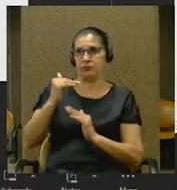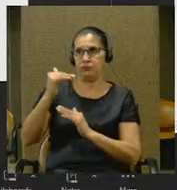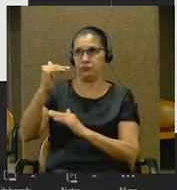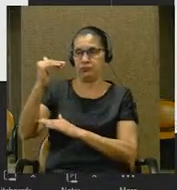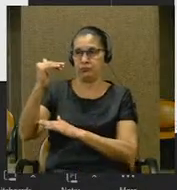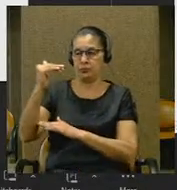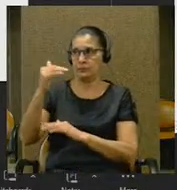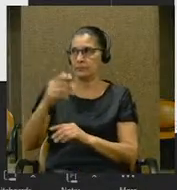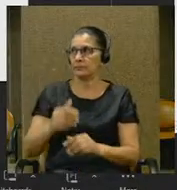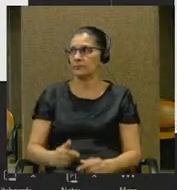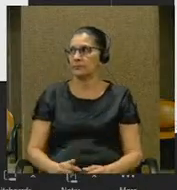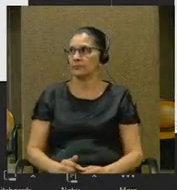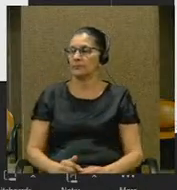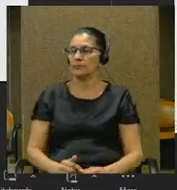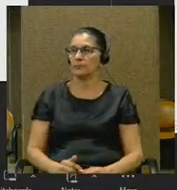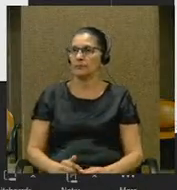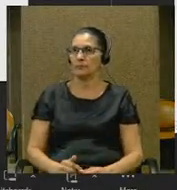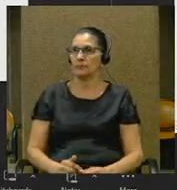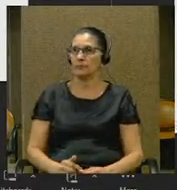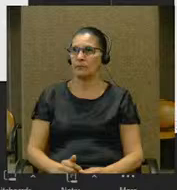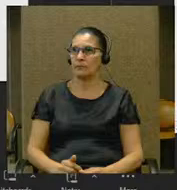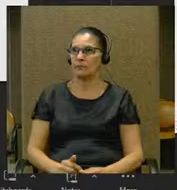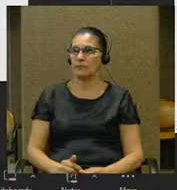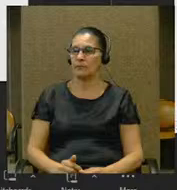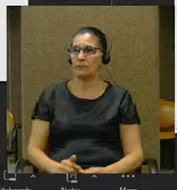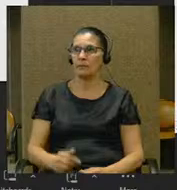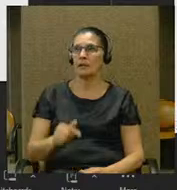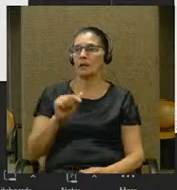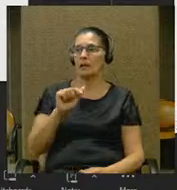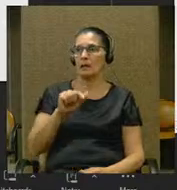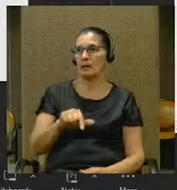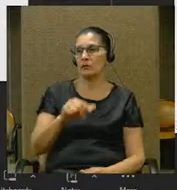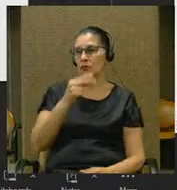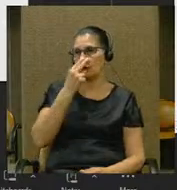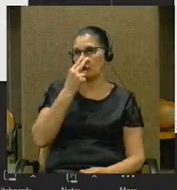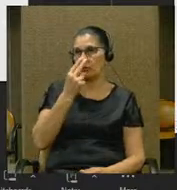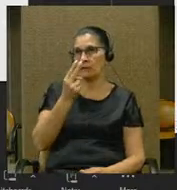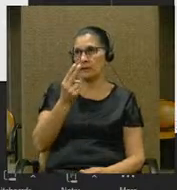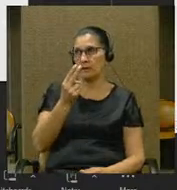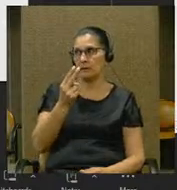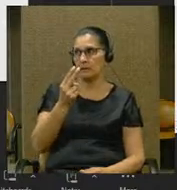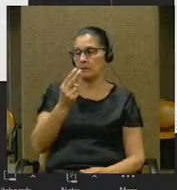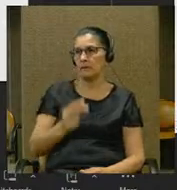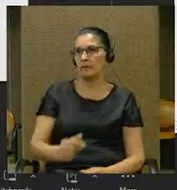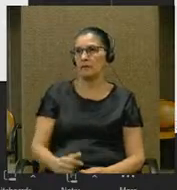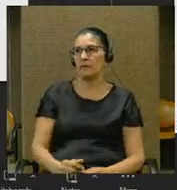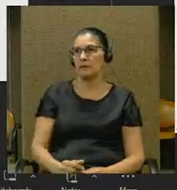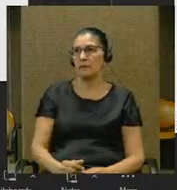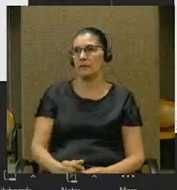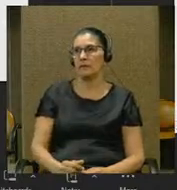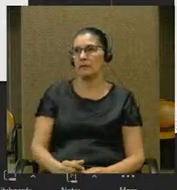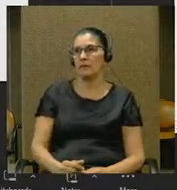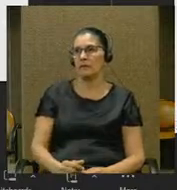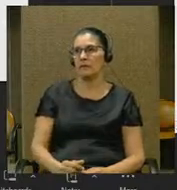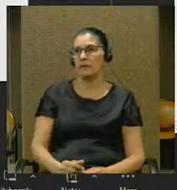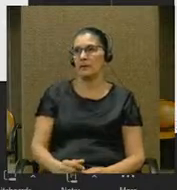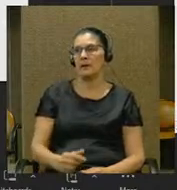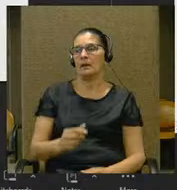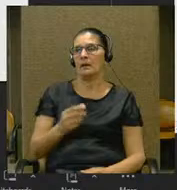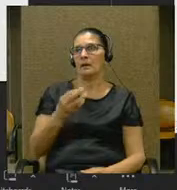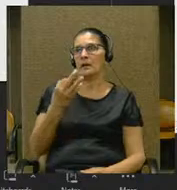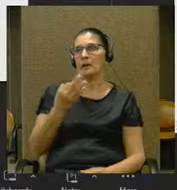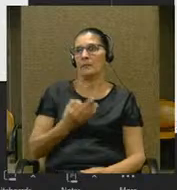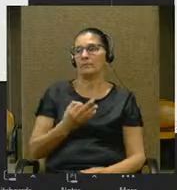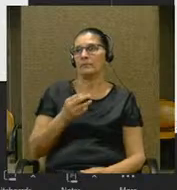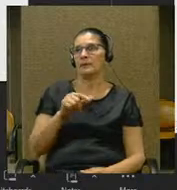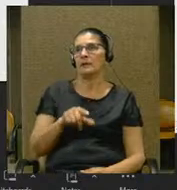attendants, reflecting how much more severe the opioid poisoning is